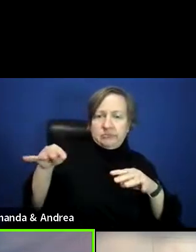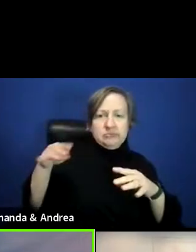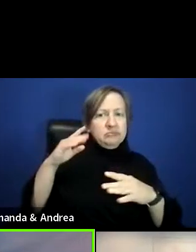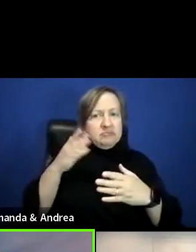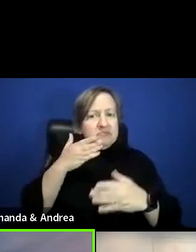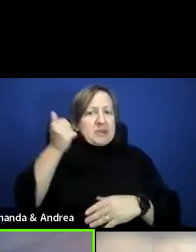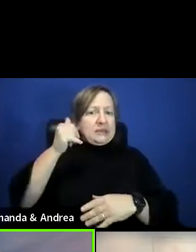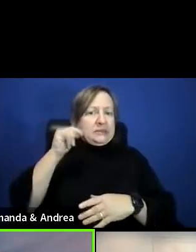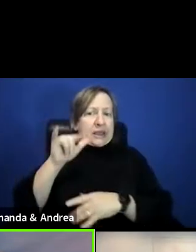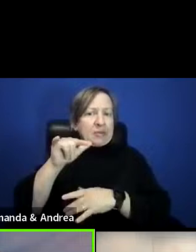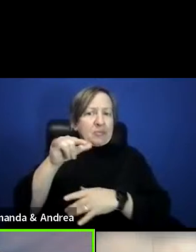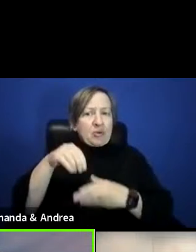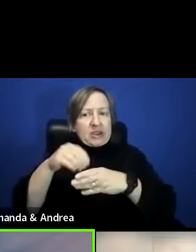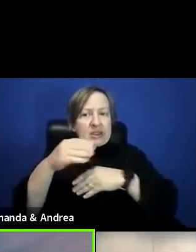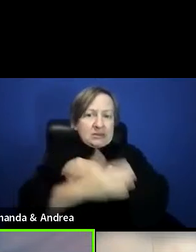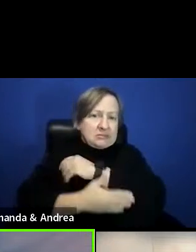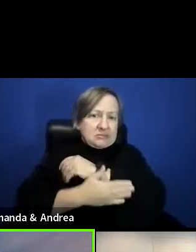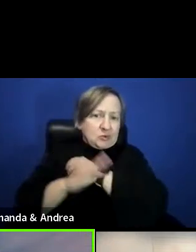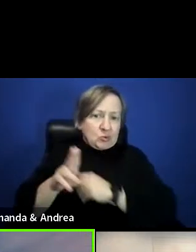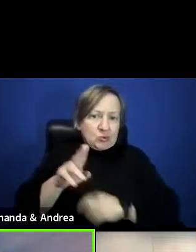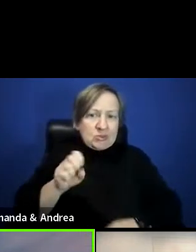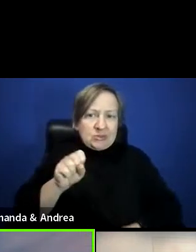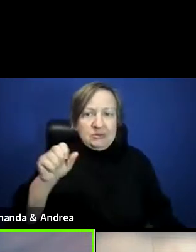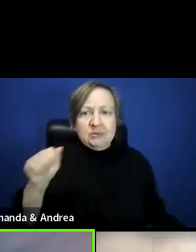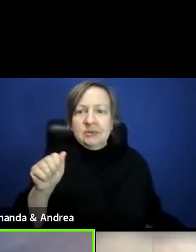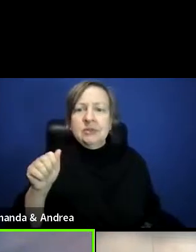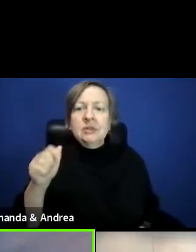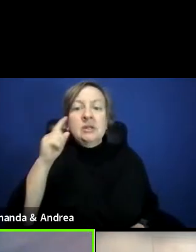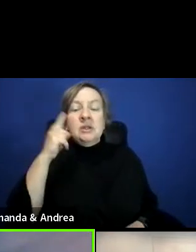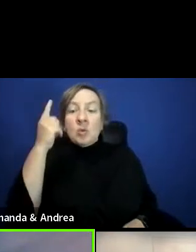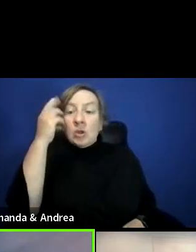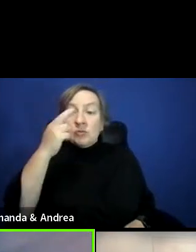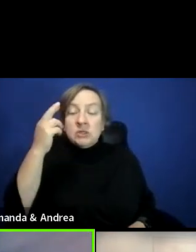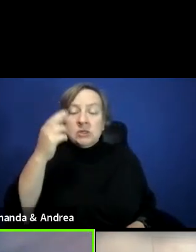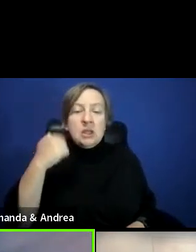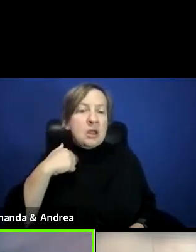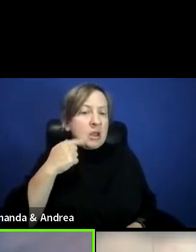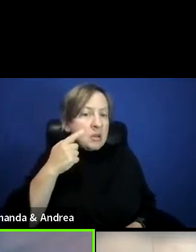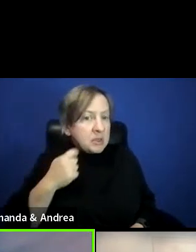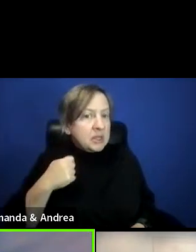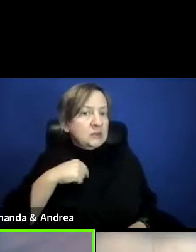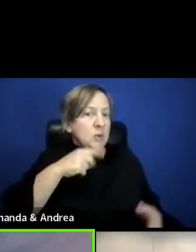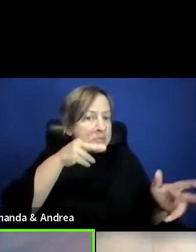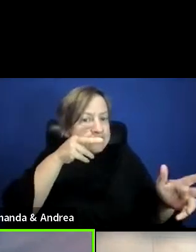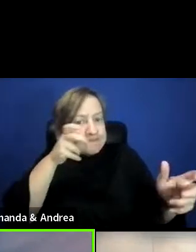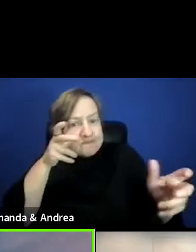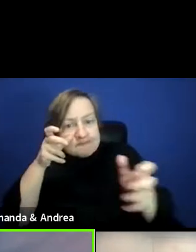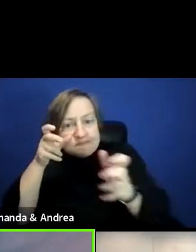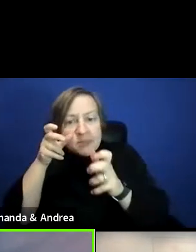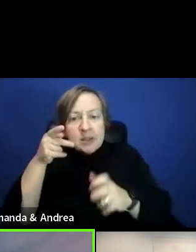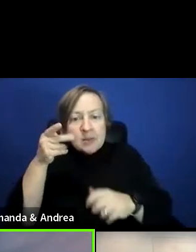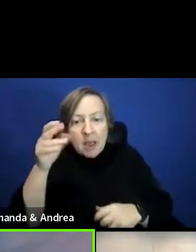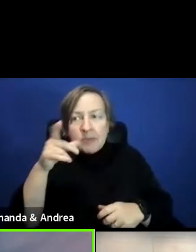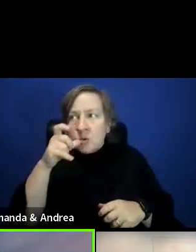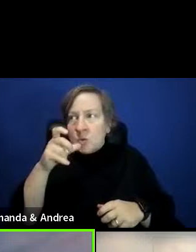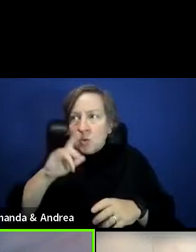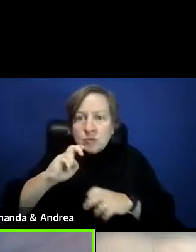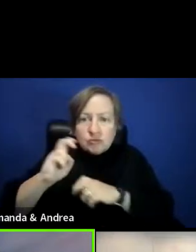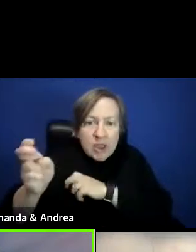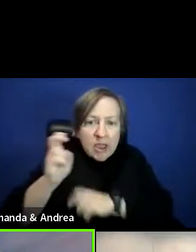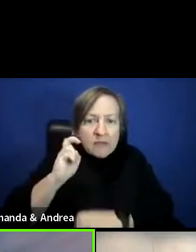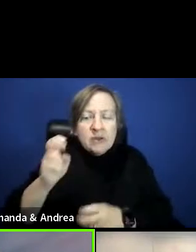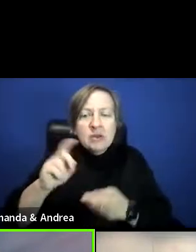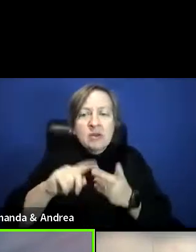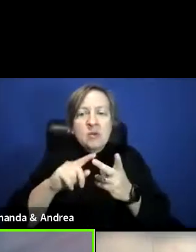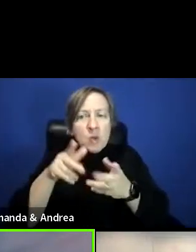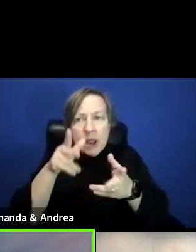I think very strongly that one of the reasons for that is the way that we listen to the traveling public, the way that we listen to our employees. A